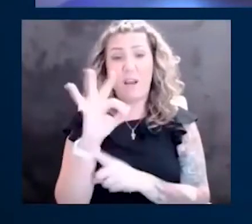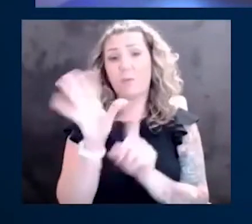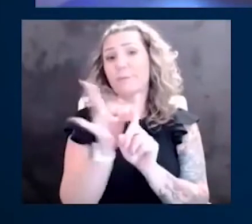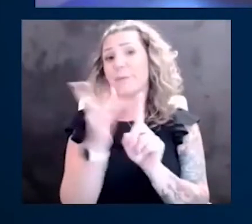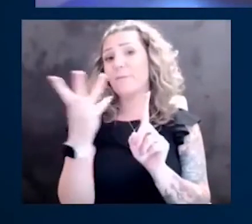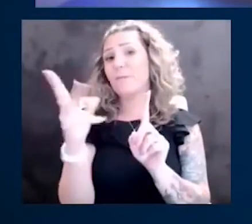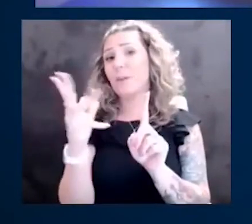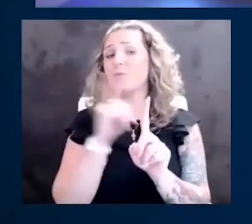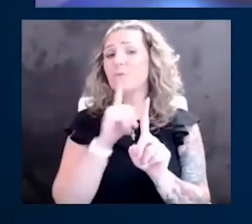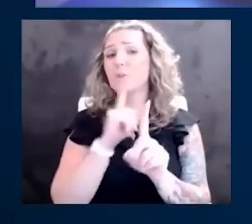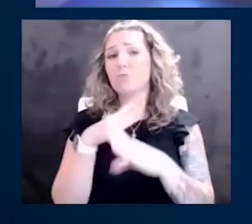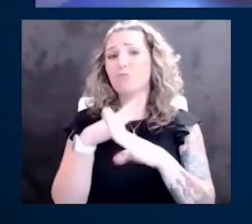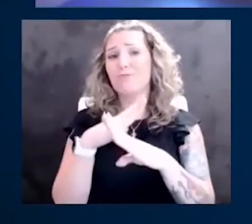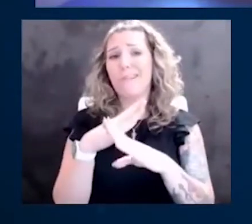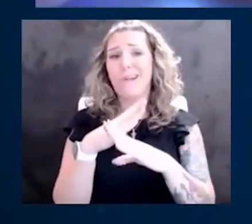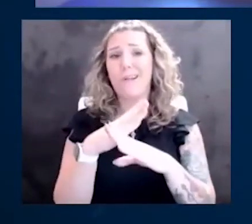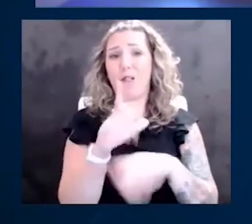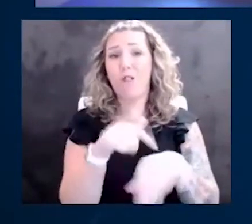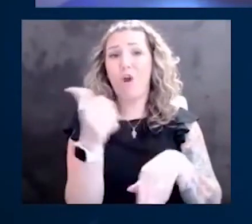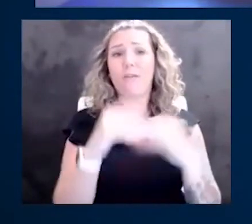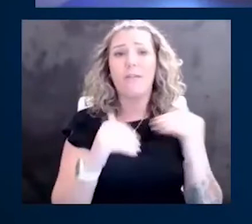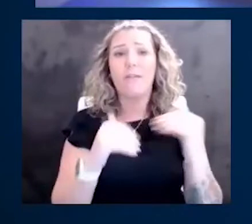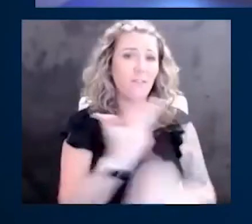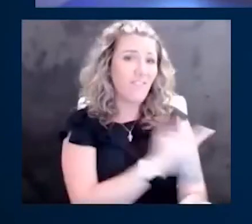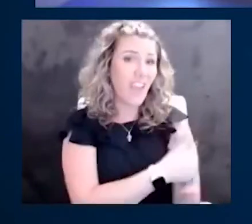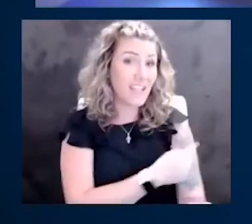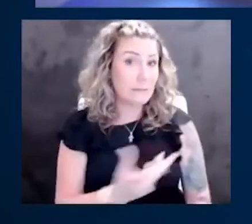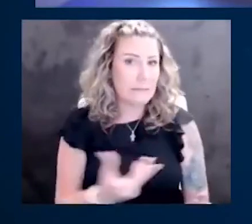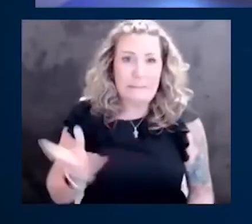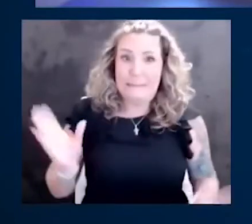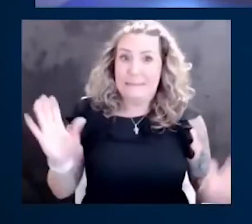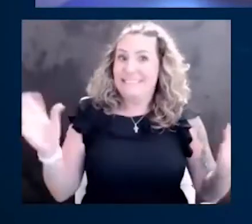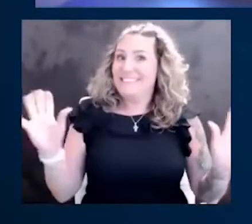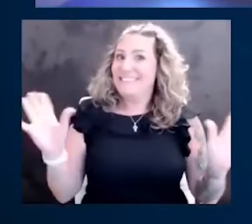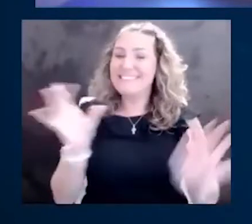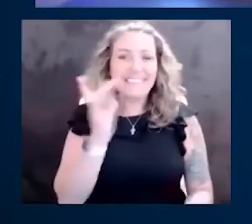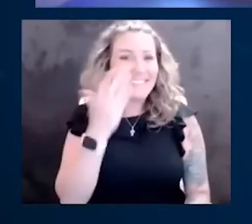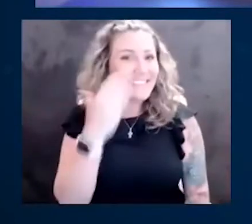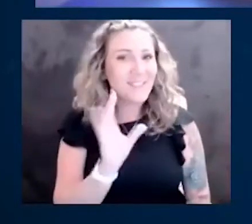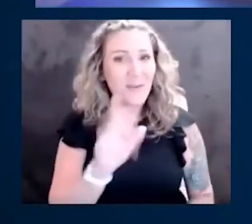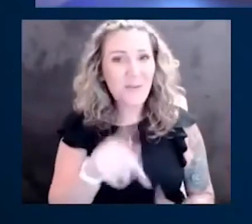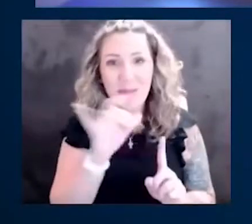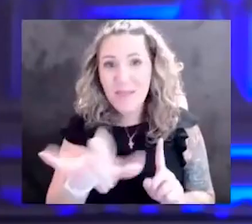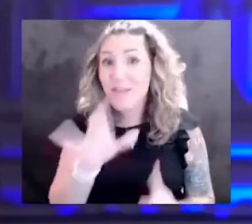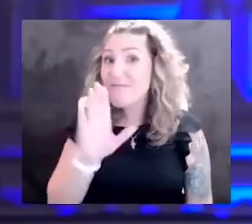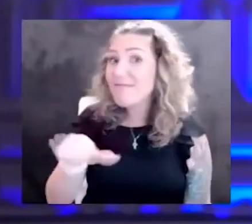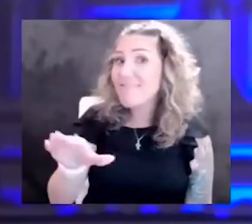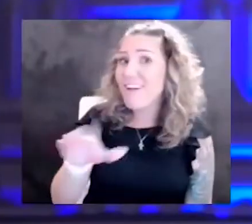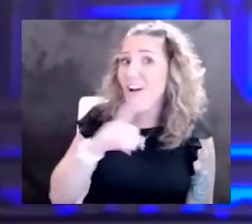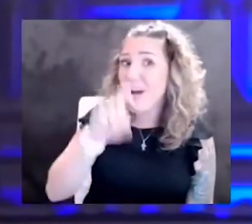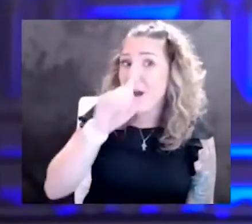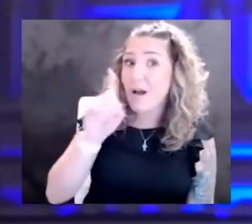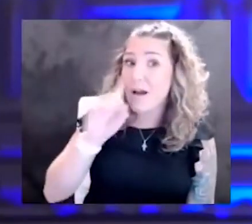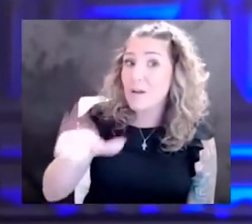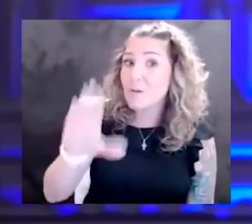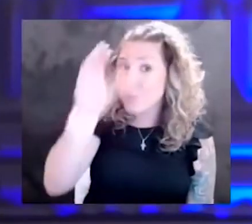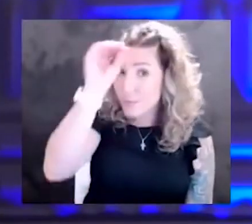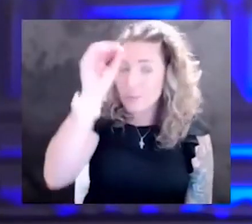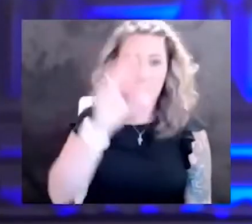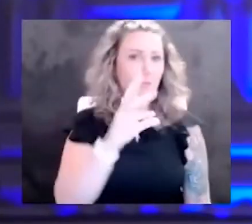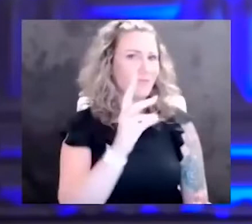even longer than the vaccine. Oh, I don't know about that, Jill. No. Let's talk to Hawkeye and see what he thinks. No, we would say that